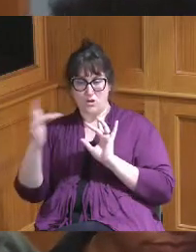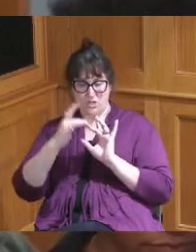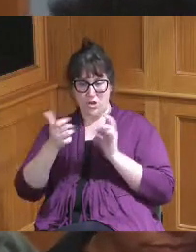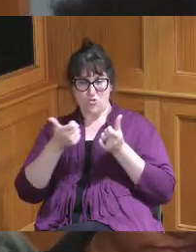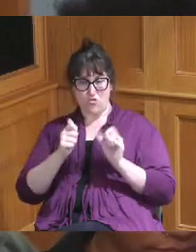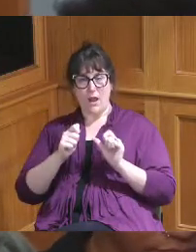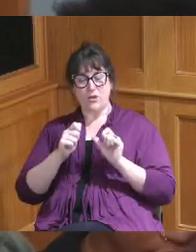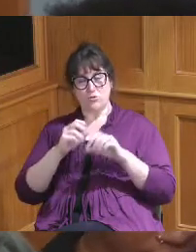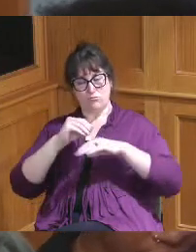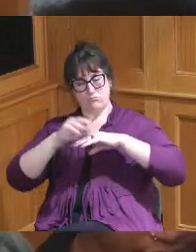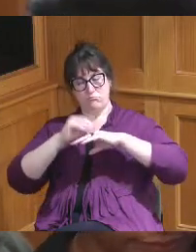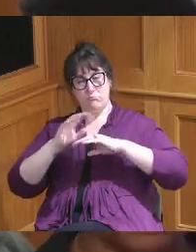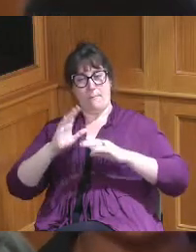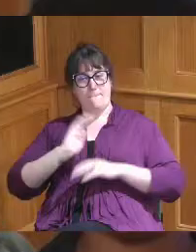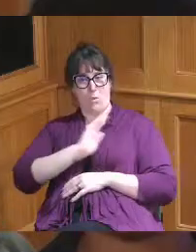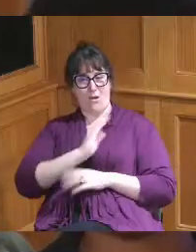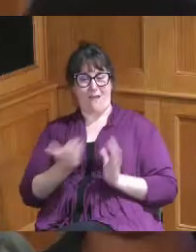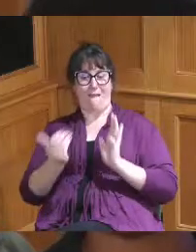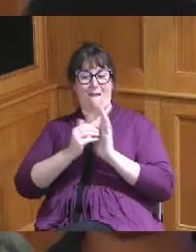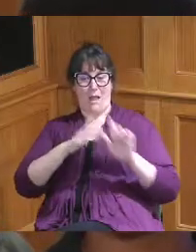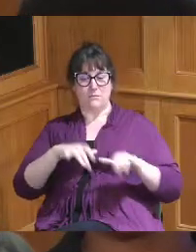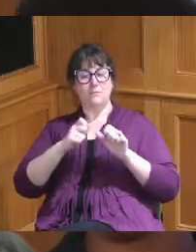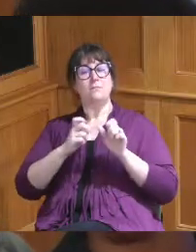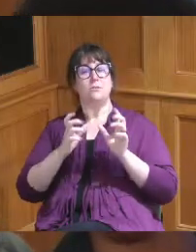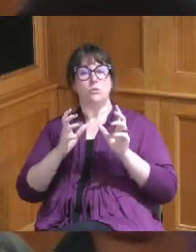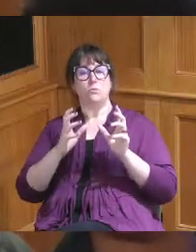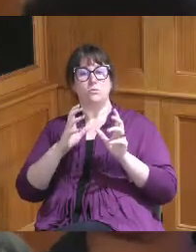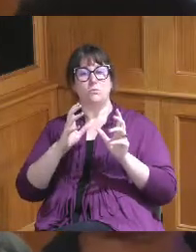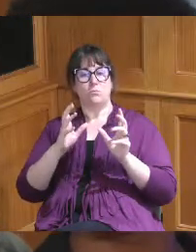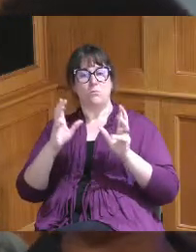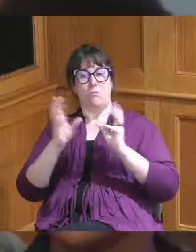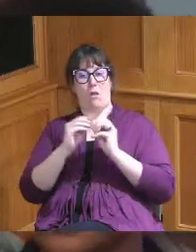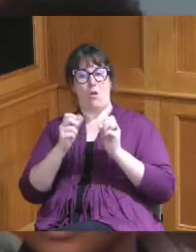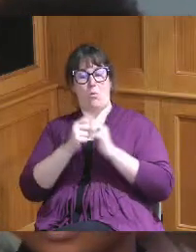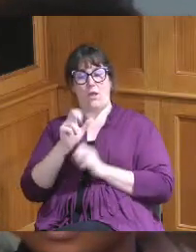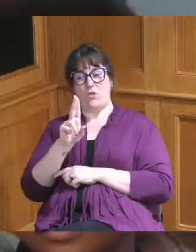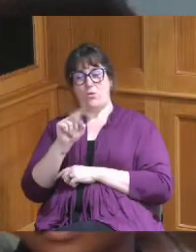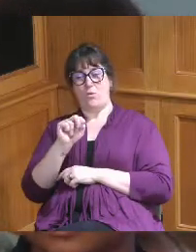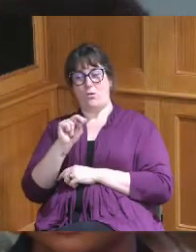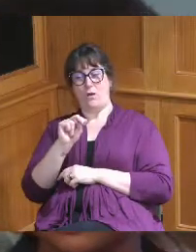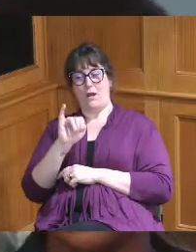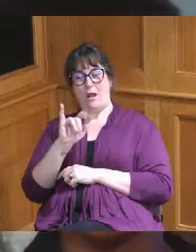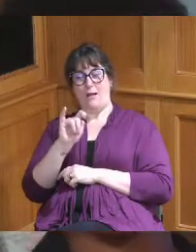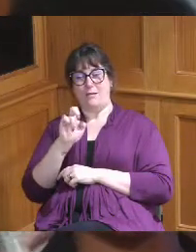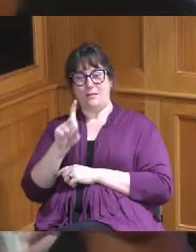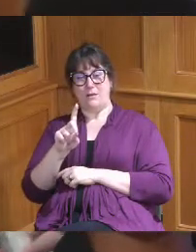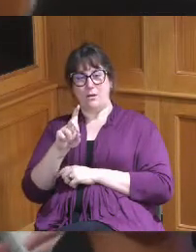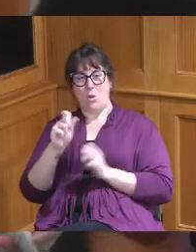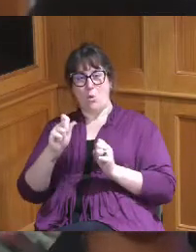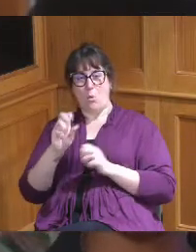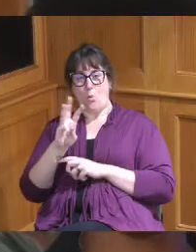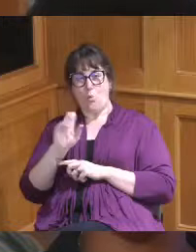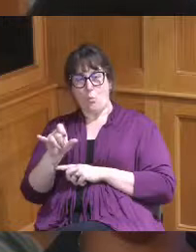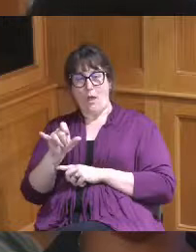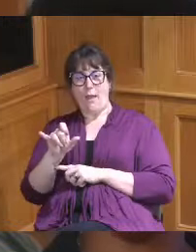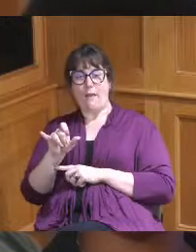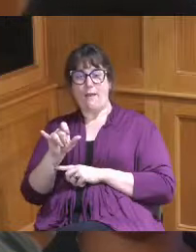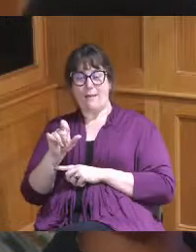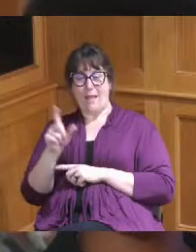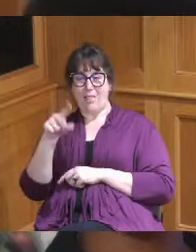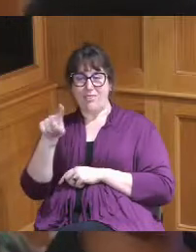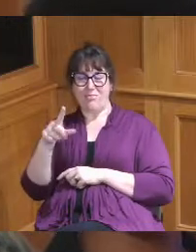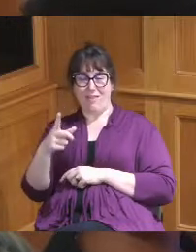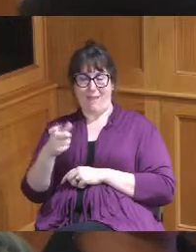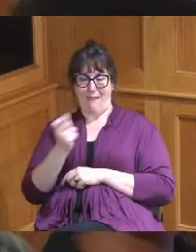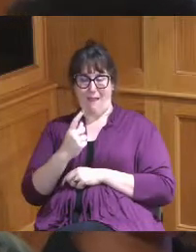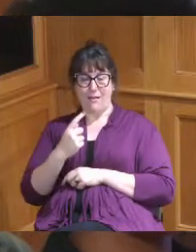Board. So when they did that, in collaboration with United Way, a position was created for coordinator, and Jay asked if they could bring me on